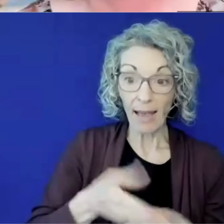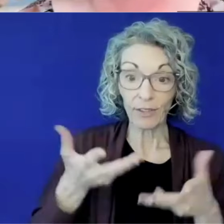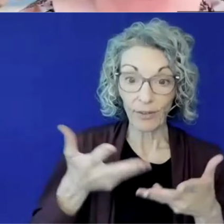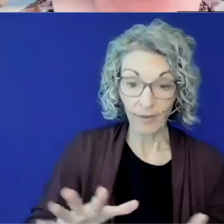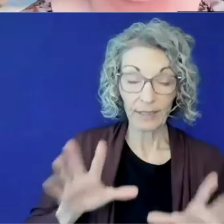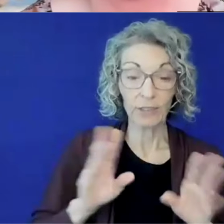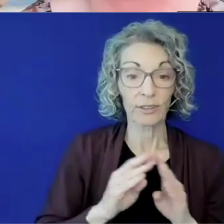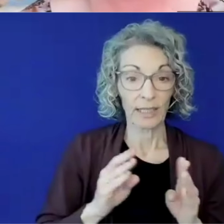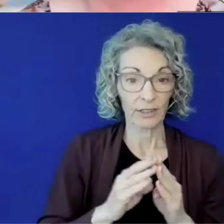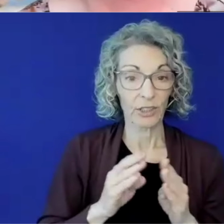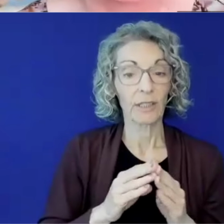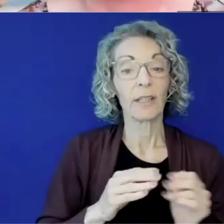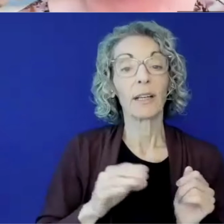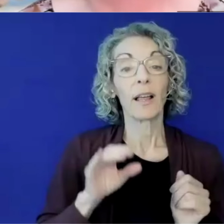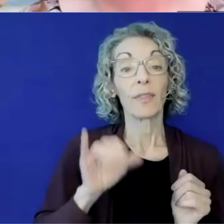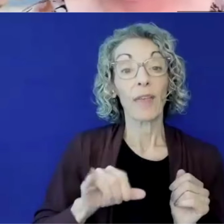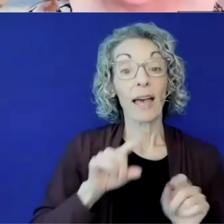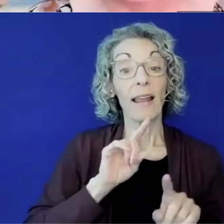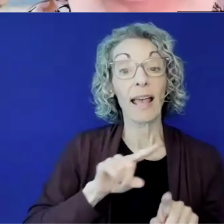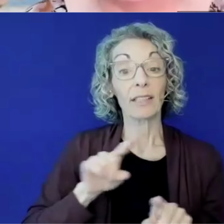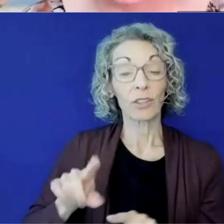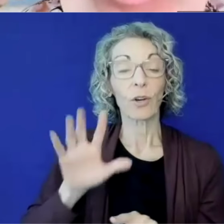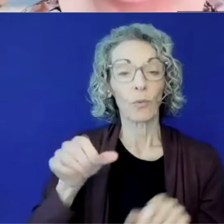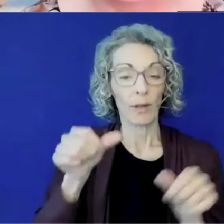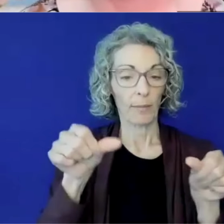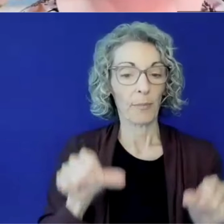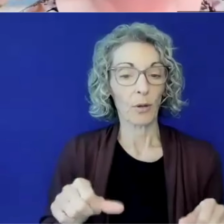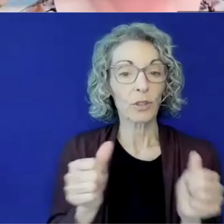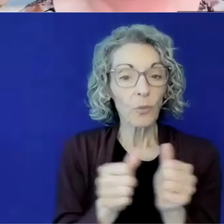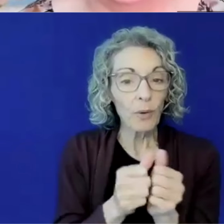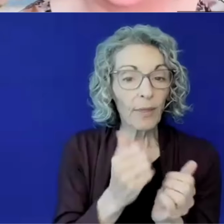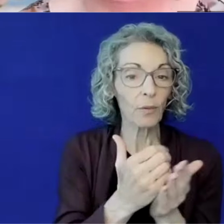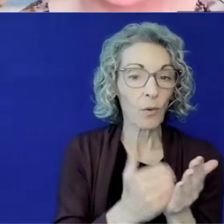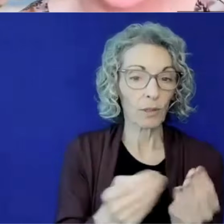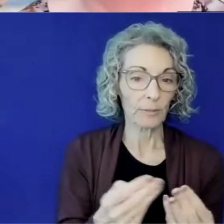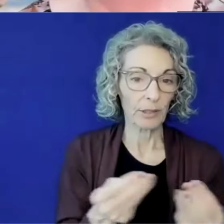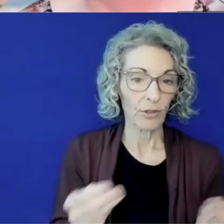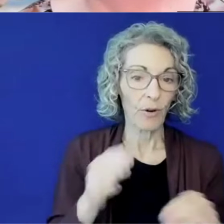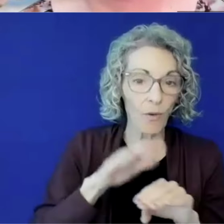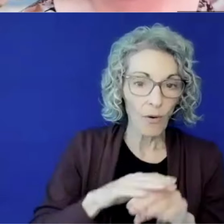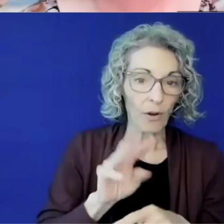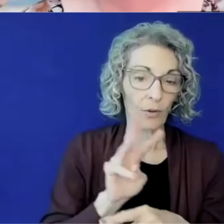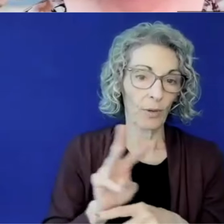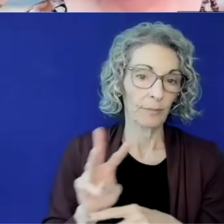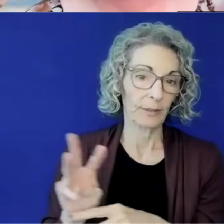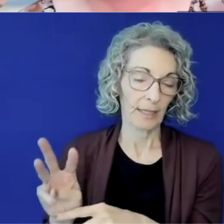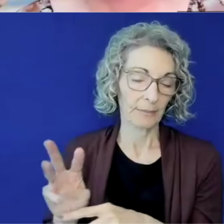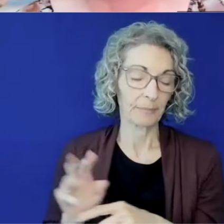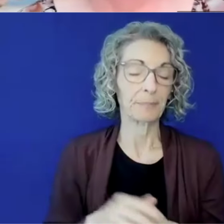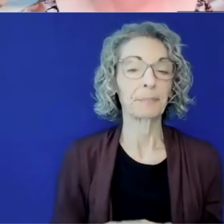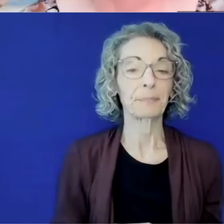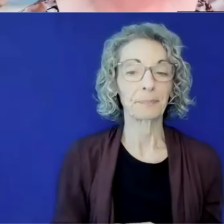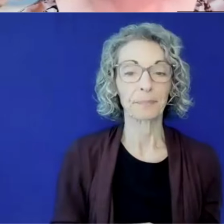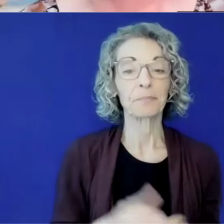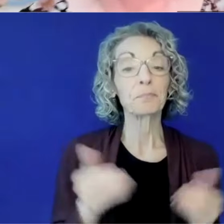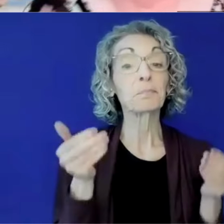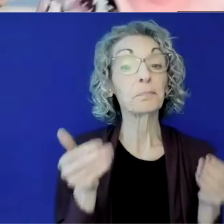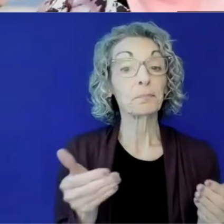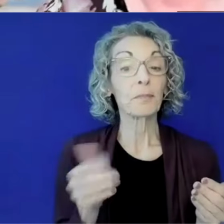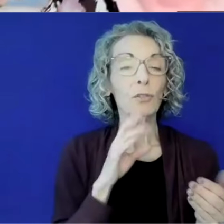session, and those answers will be posted with the course materials on the website. So let's get started with